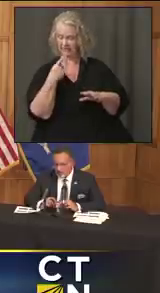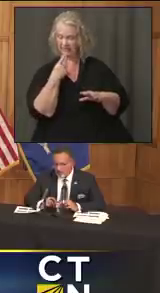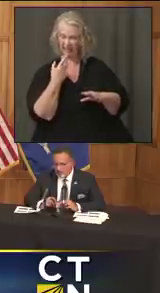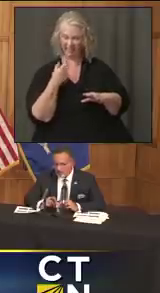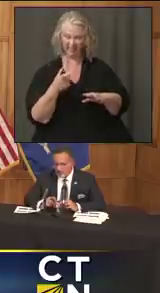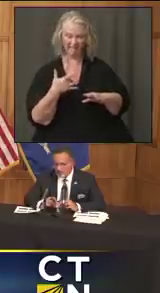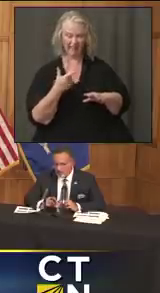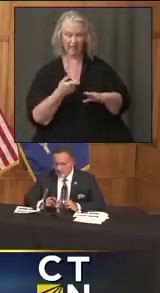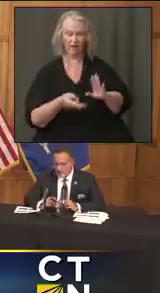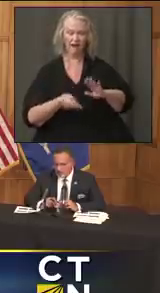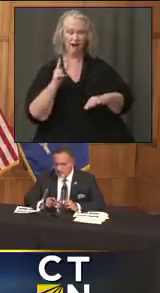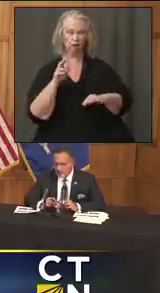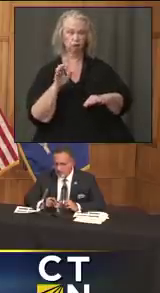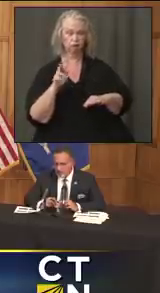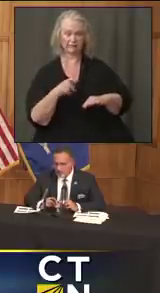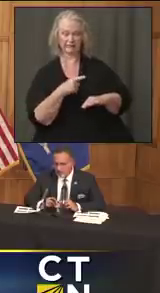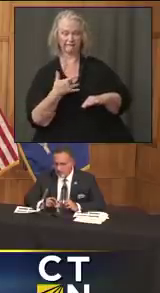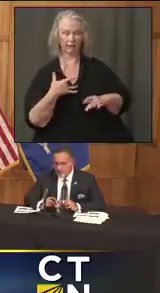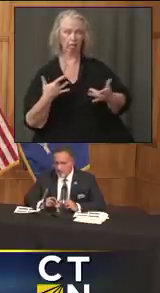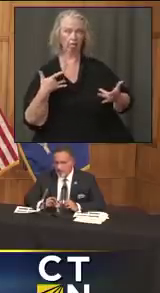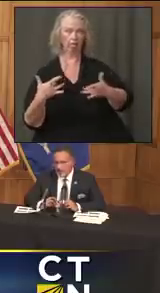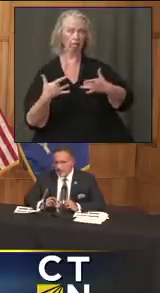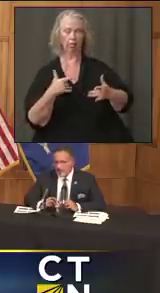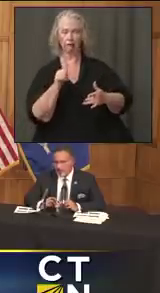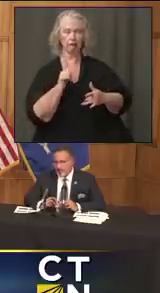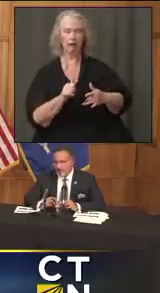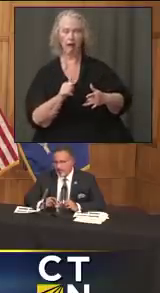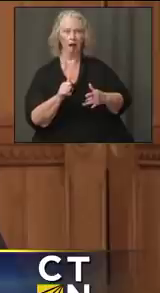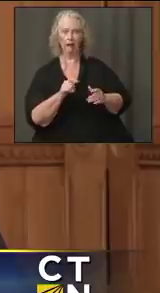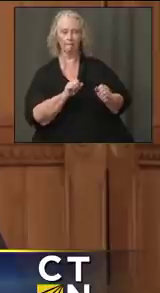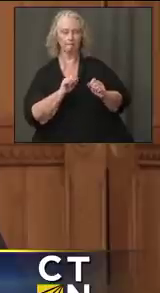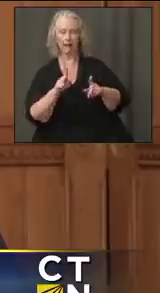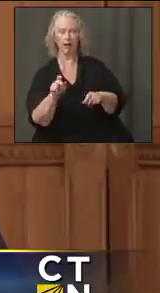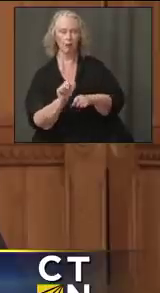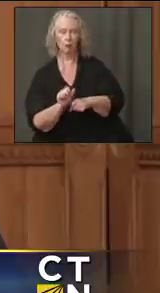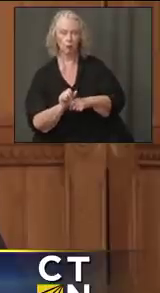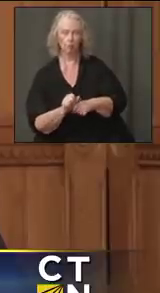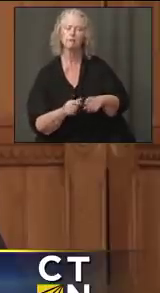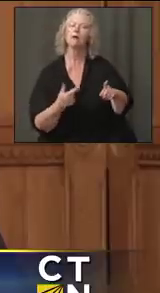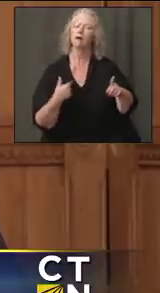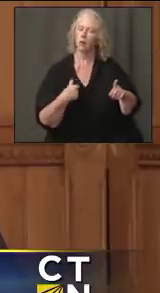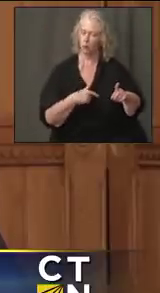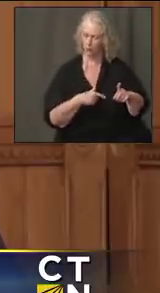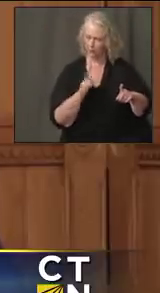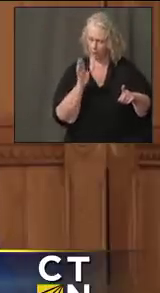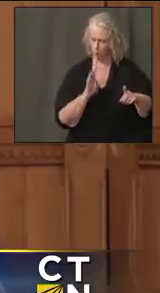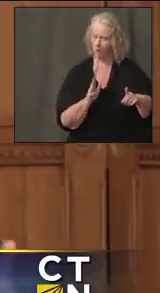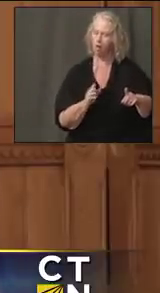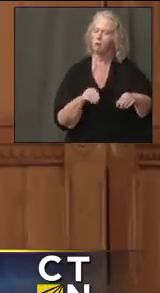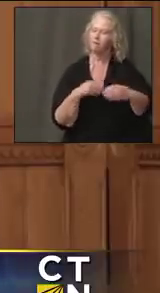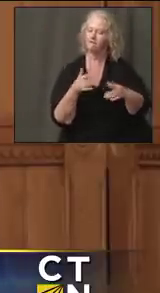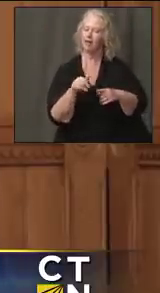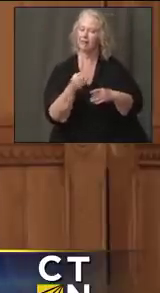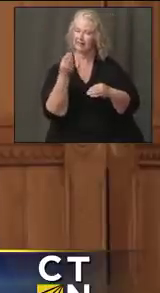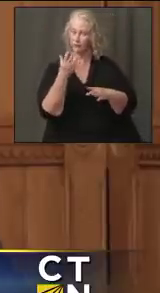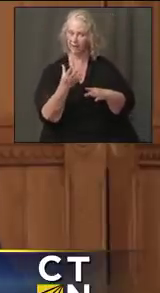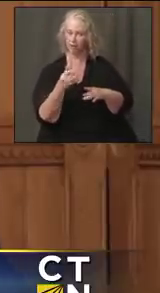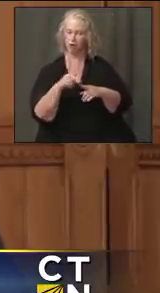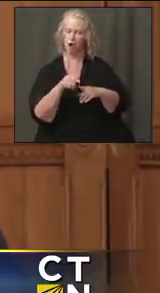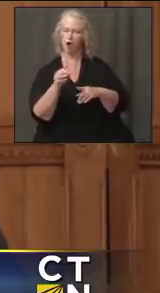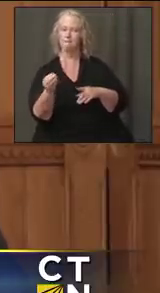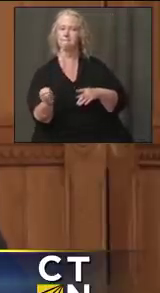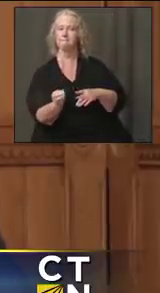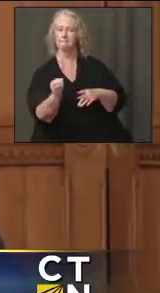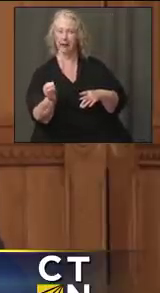they expressed some concerns about returning? We plan on communicating the plan Monday. This is the plan here today, but we